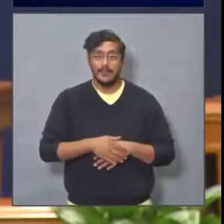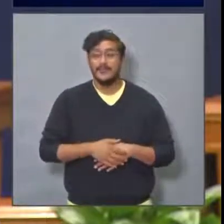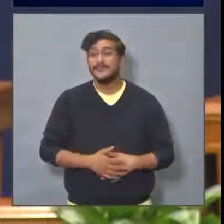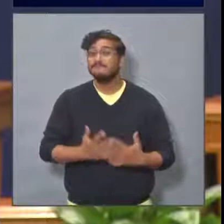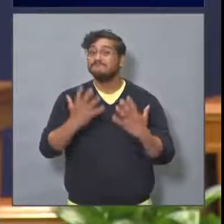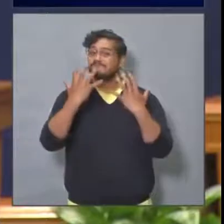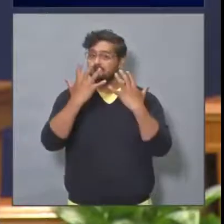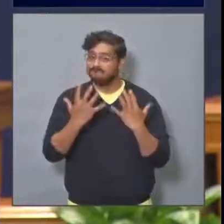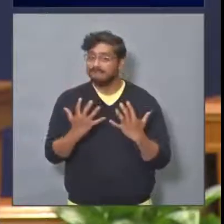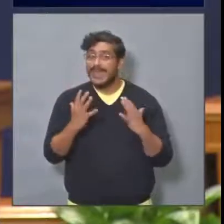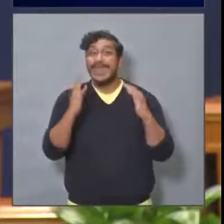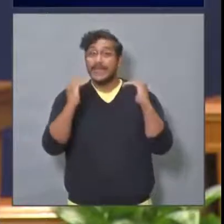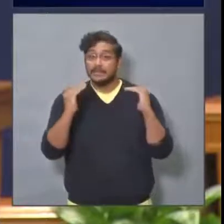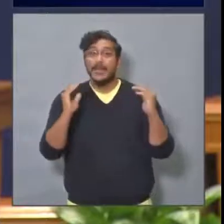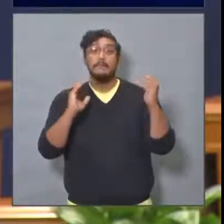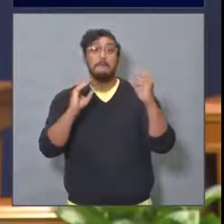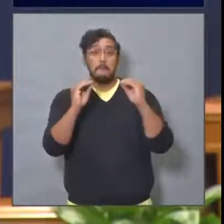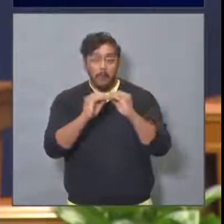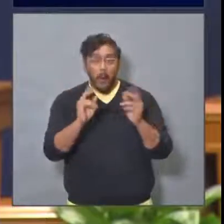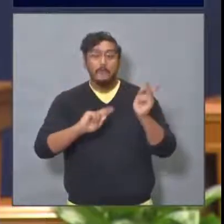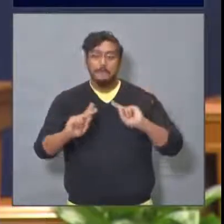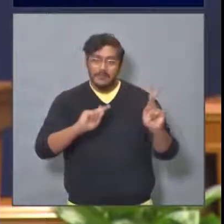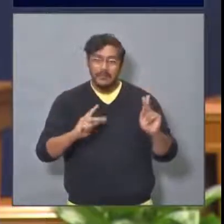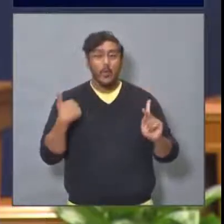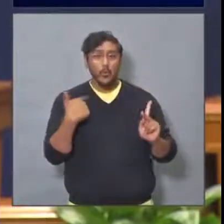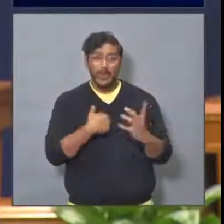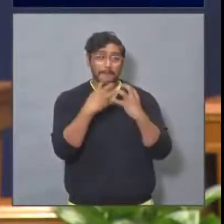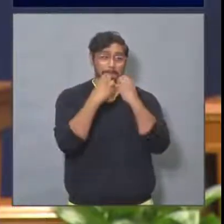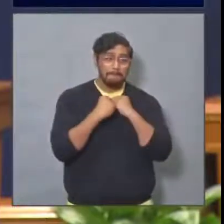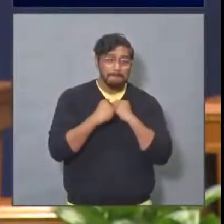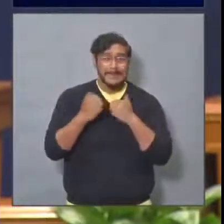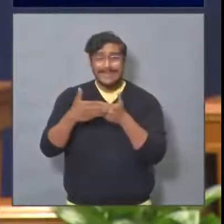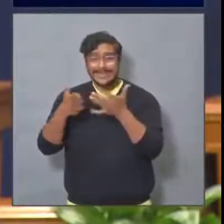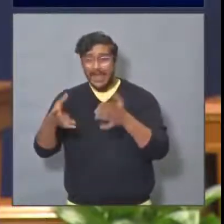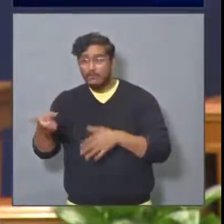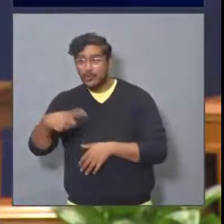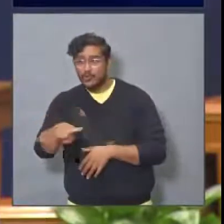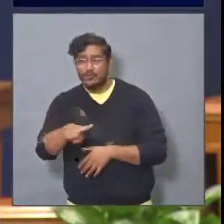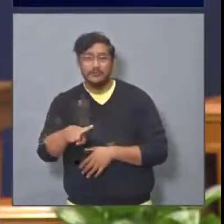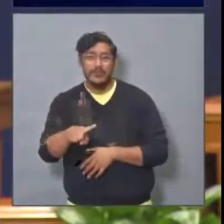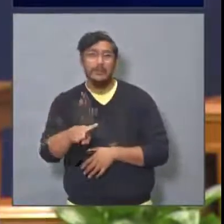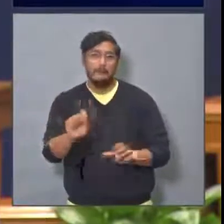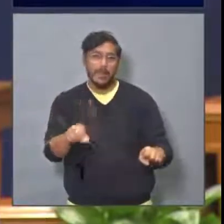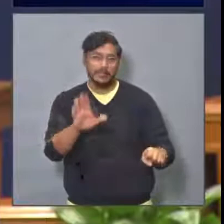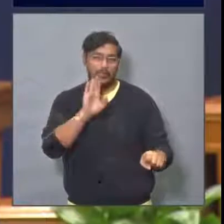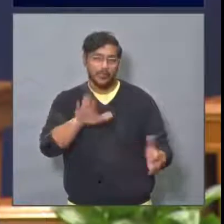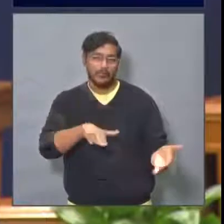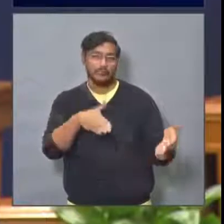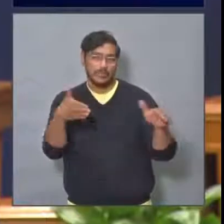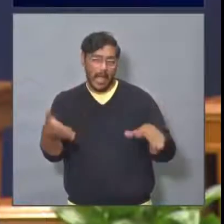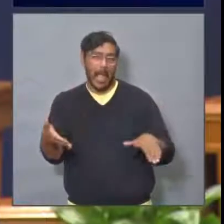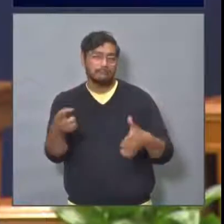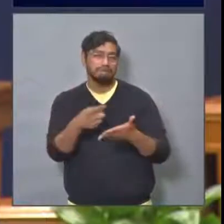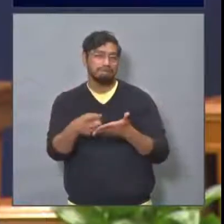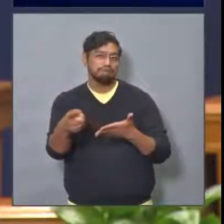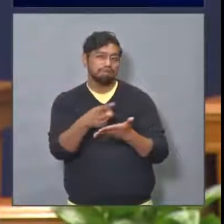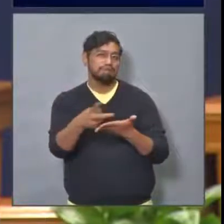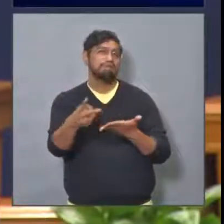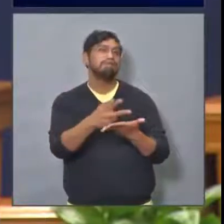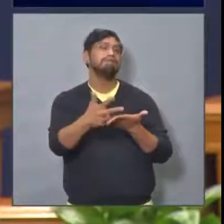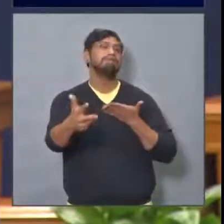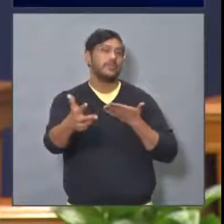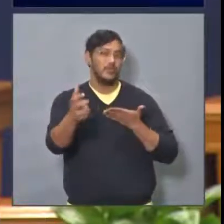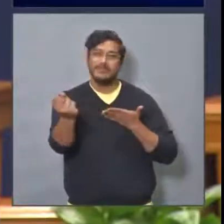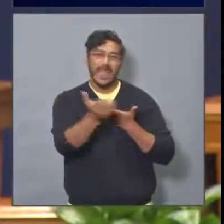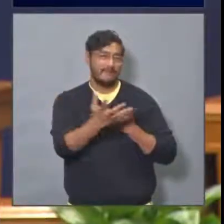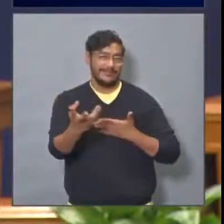do expect that more of our loved ones and our neighbors may die of COVID-19 in the coming weeks with all of the increases